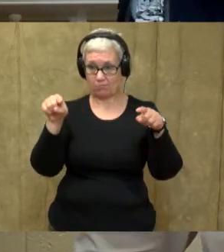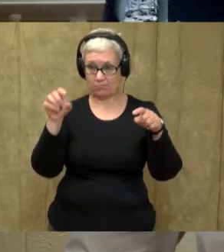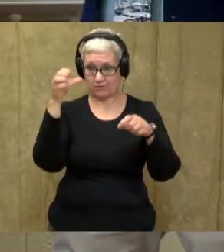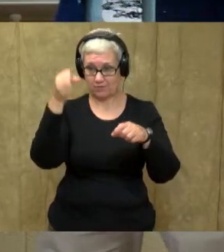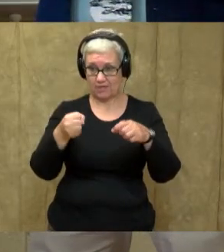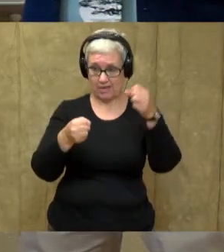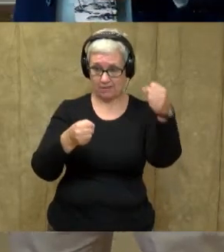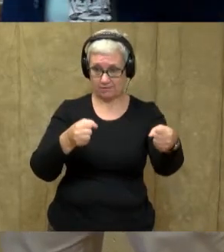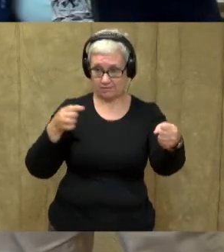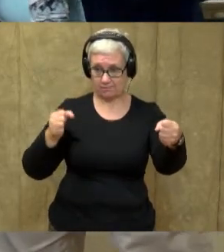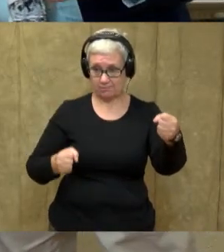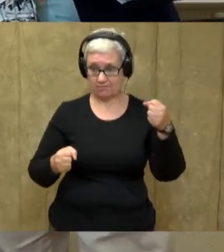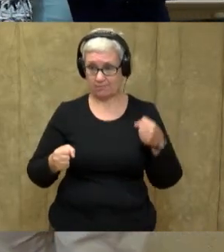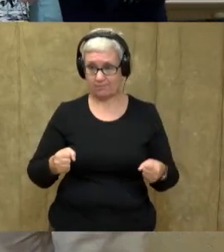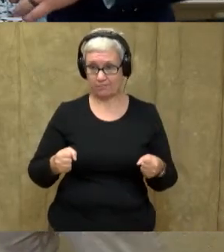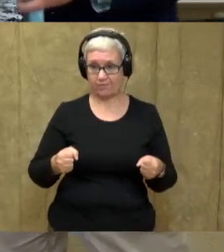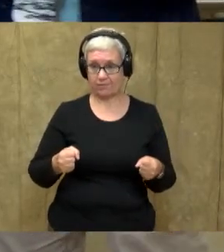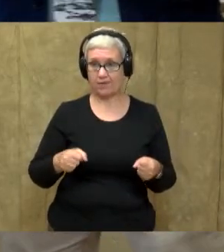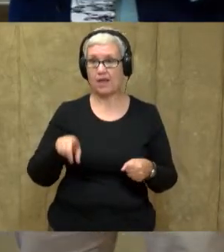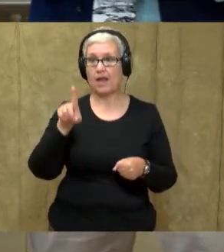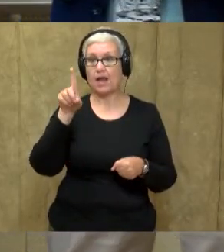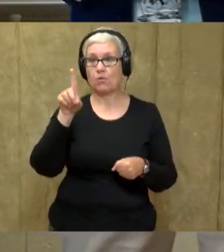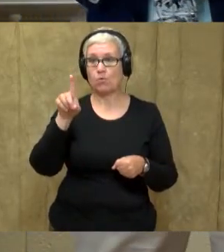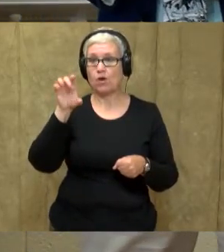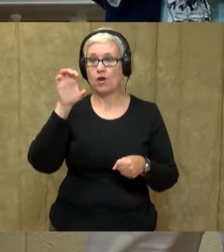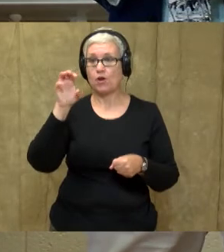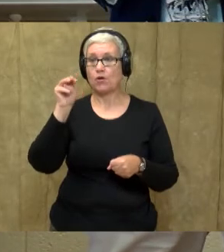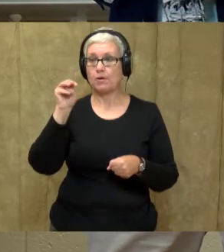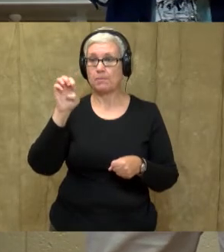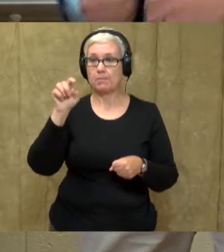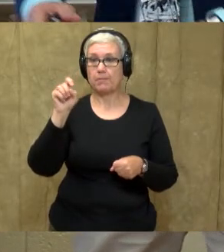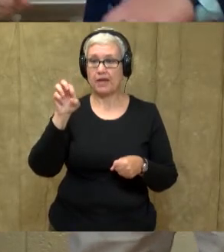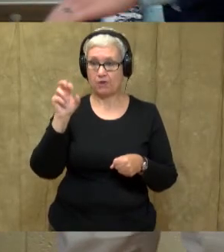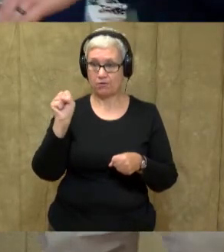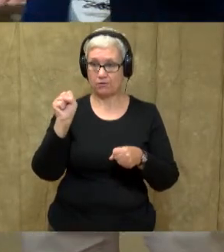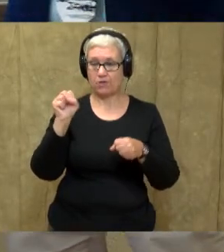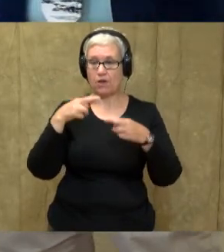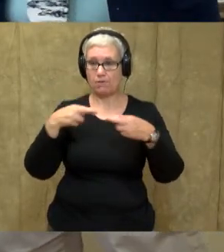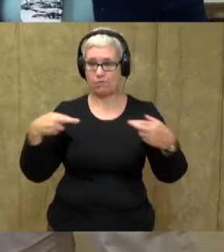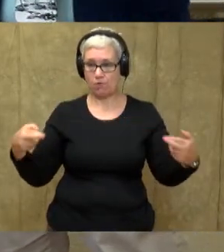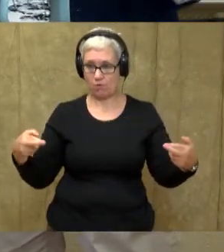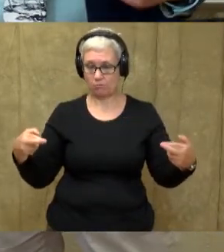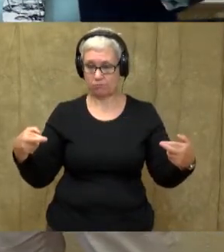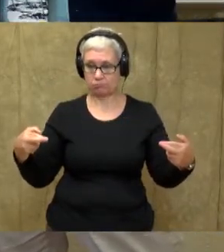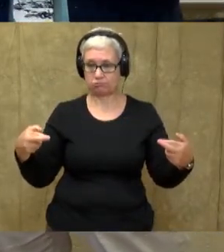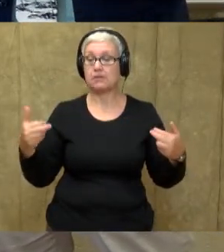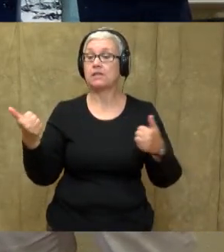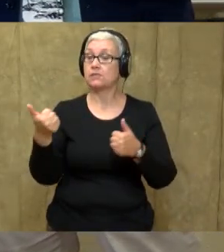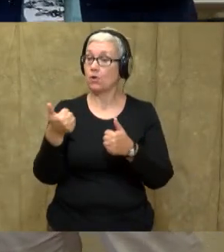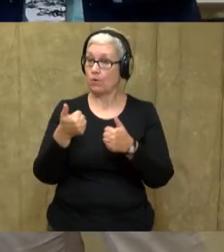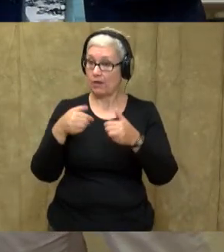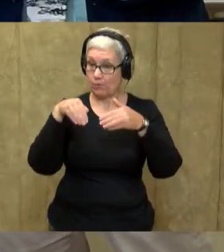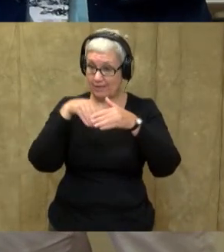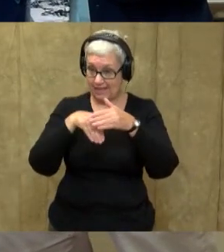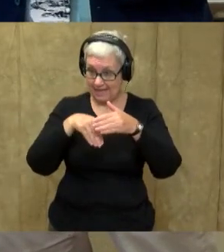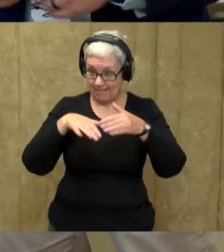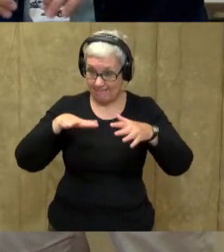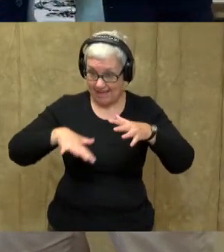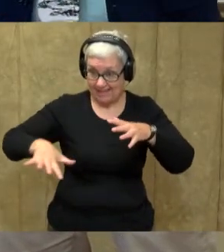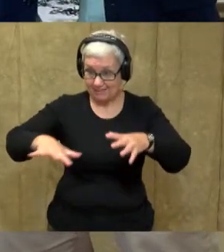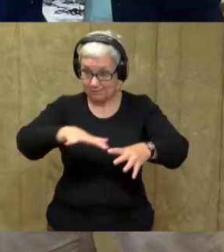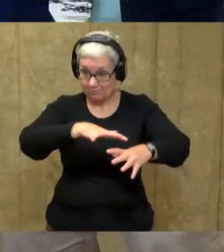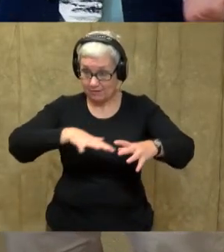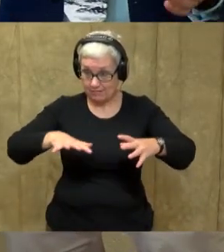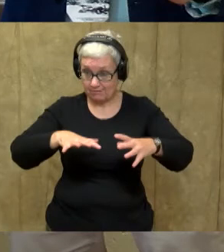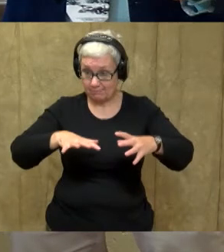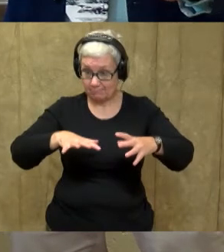rope in order to mark off their individual plots of land. And then within that space that each prospector marks off,